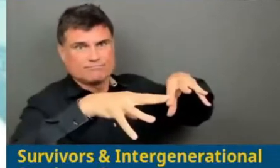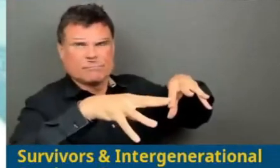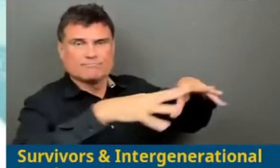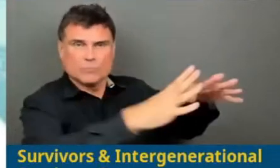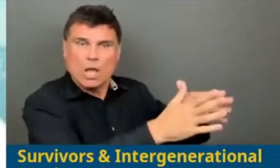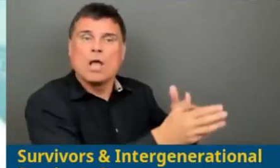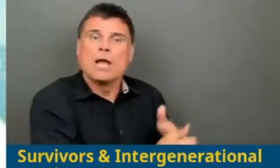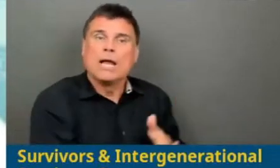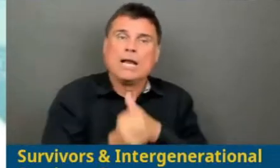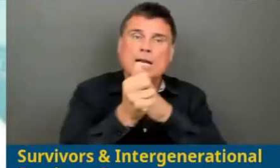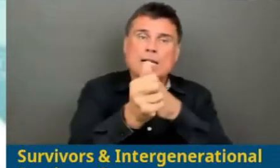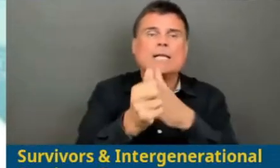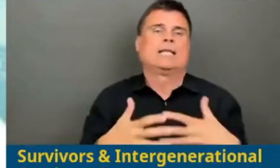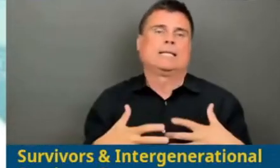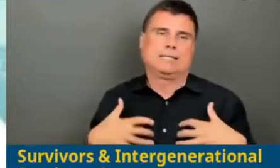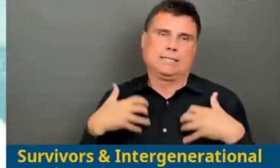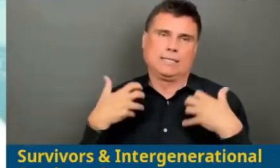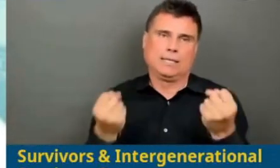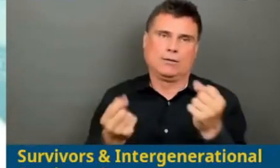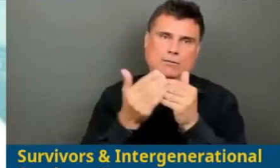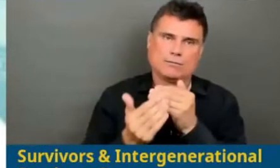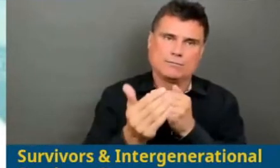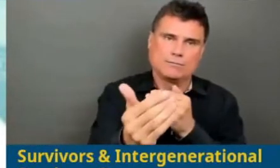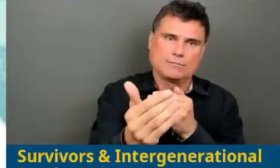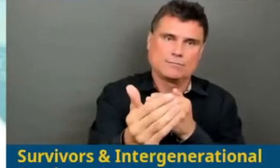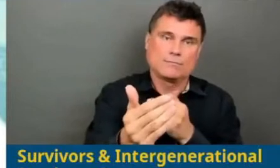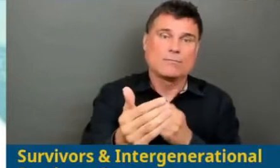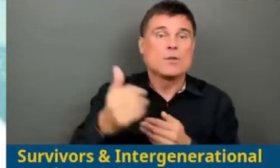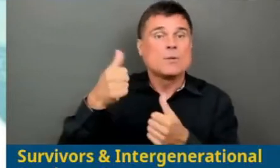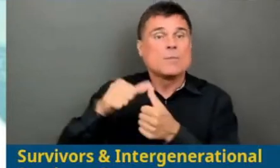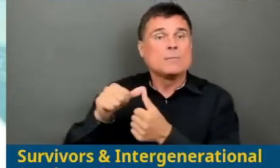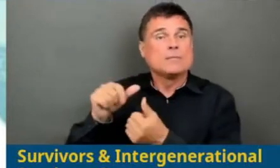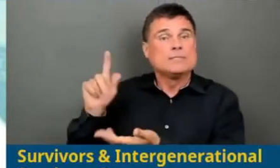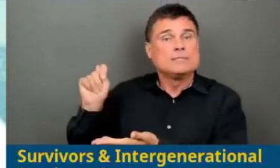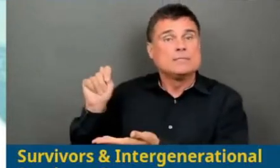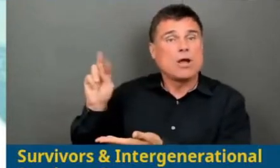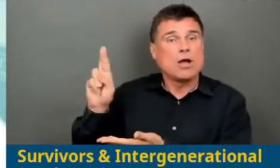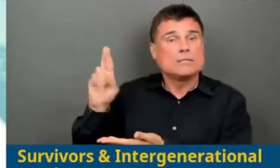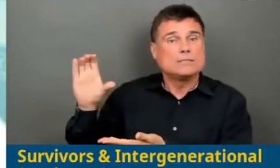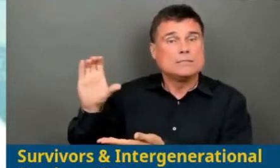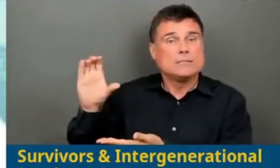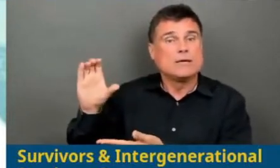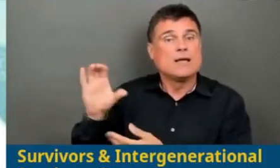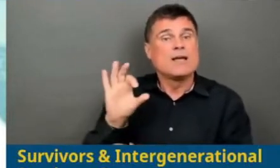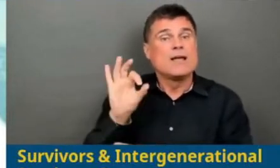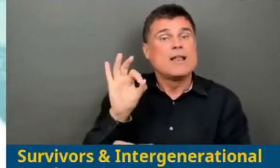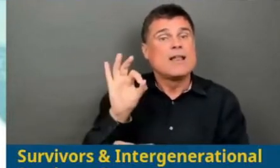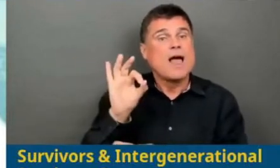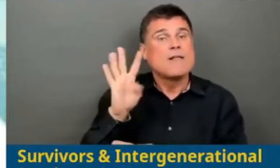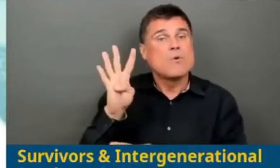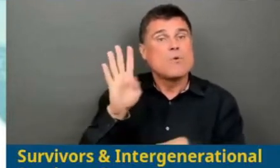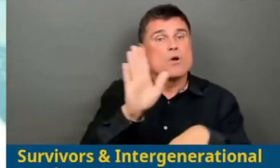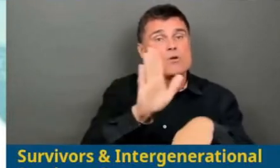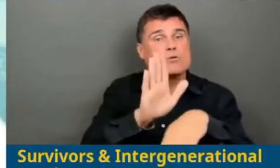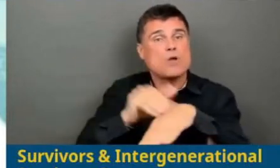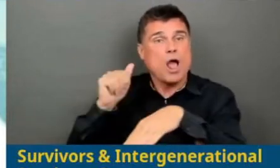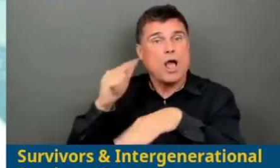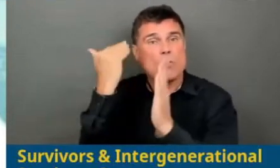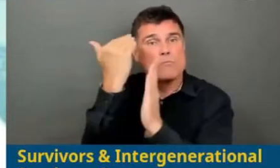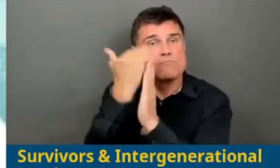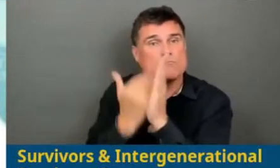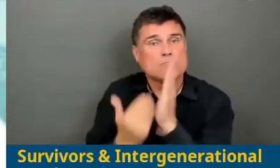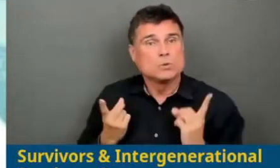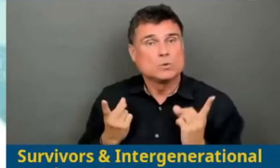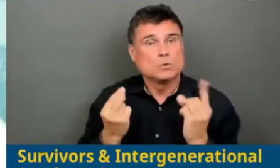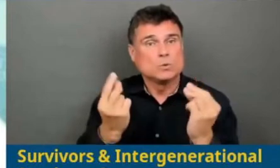calls to action was the nation speaking about the truth of reconciliation. And the calls to government was